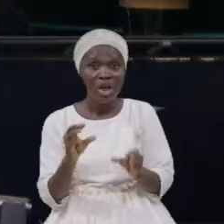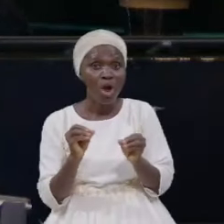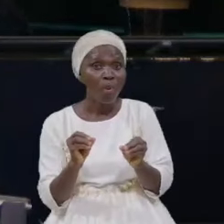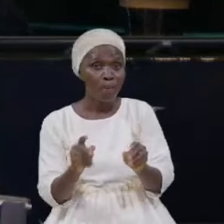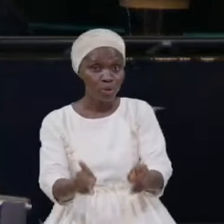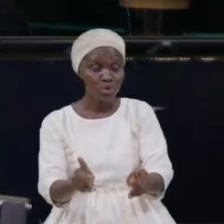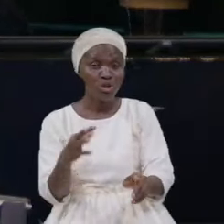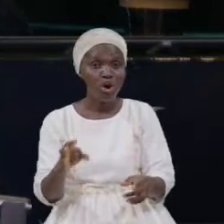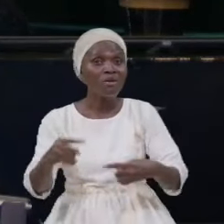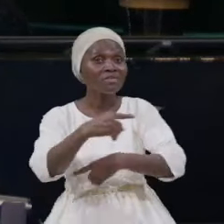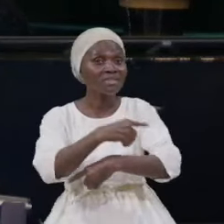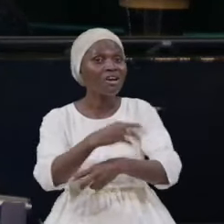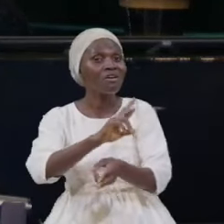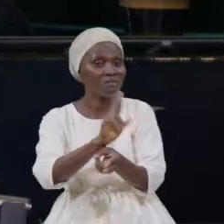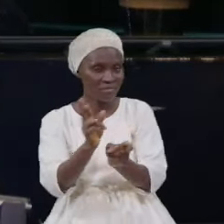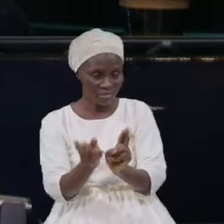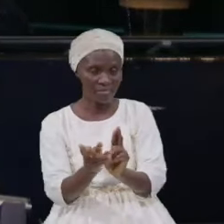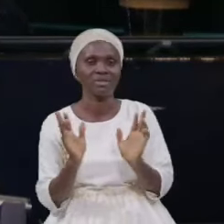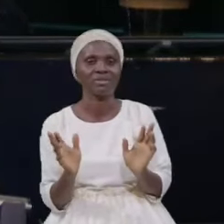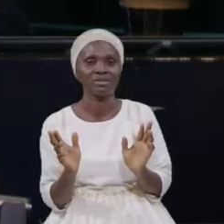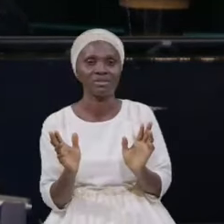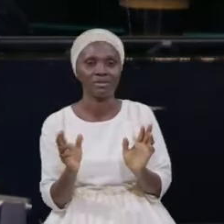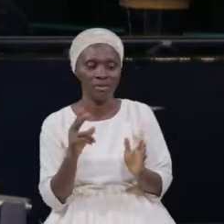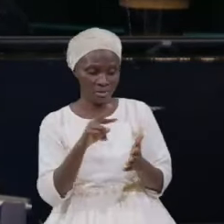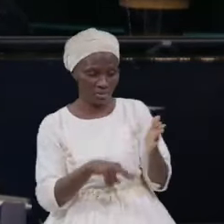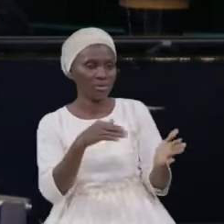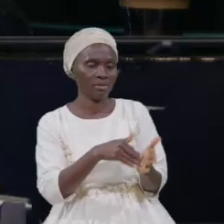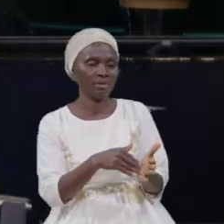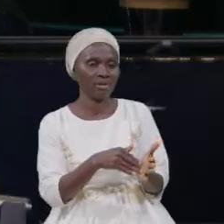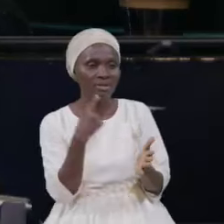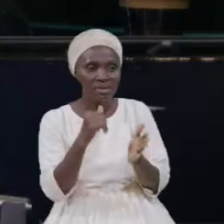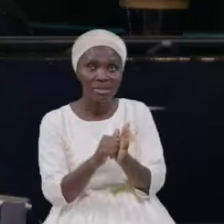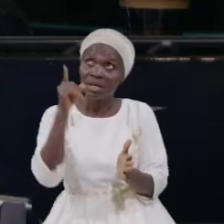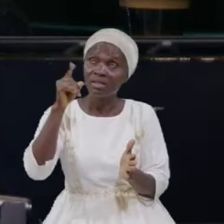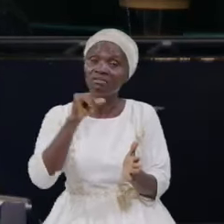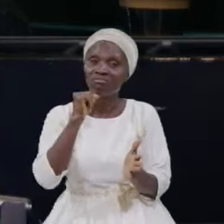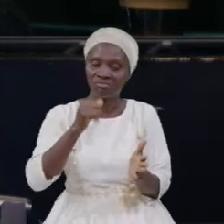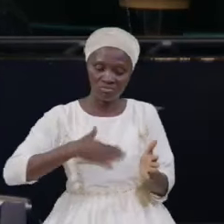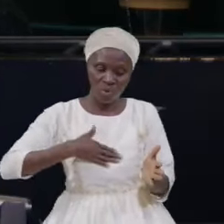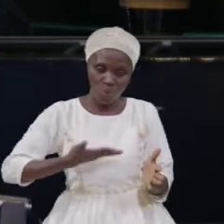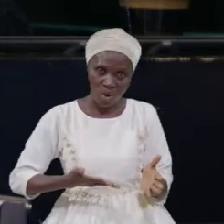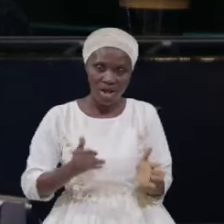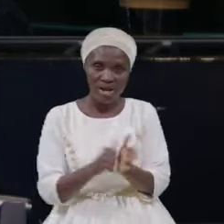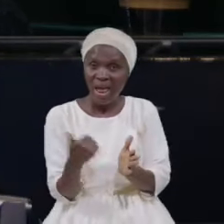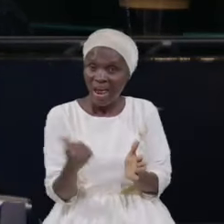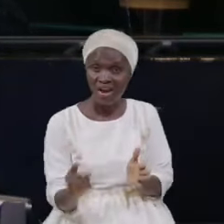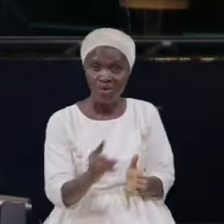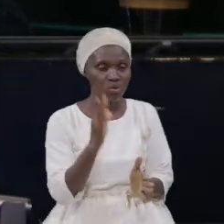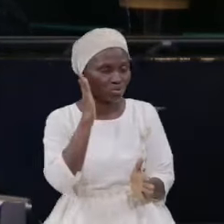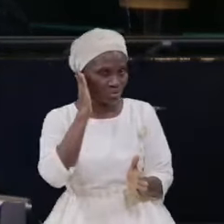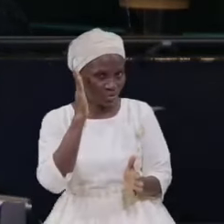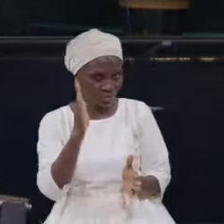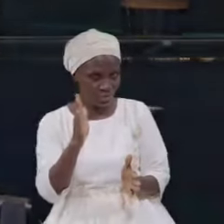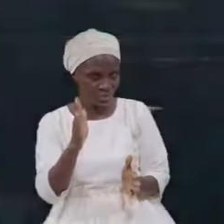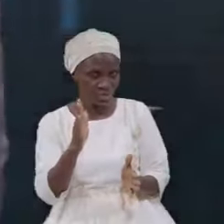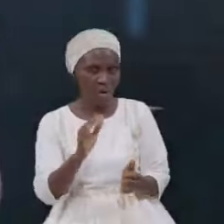It says it's not willing for any to perish, but that all should come to